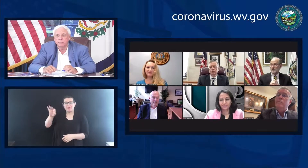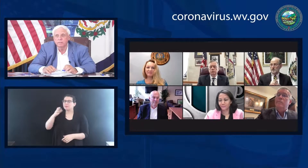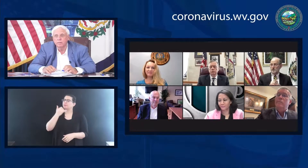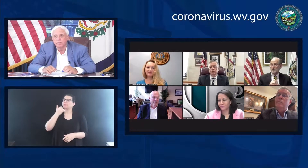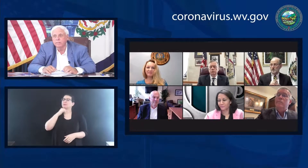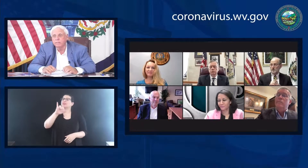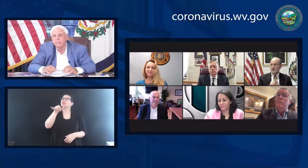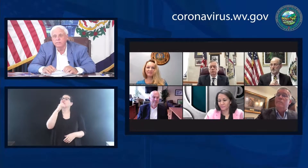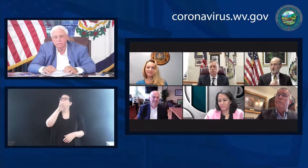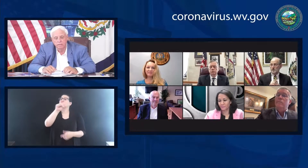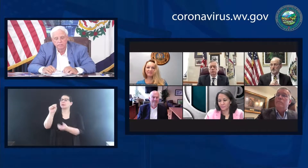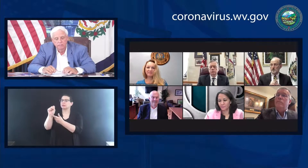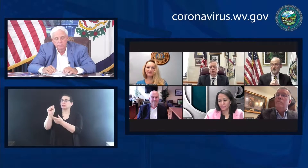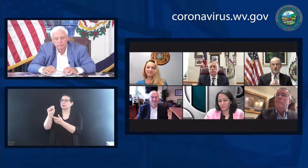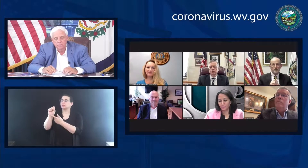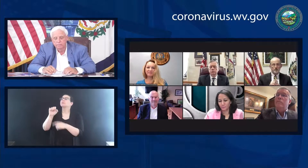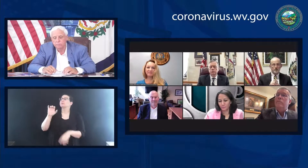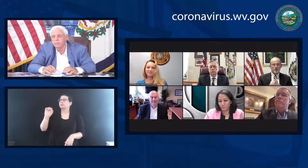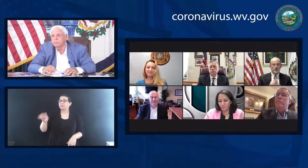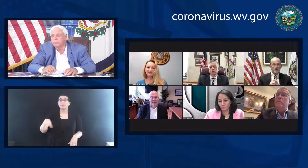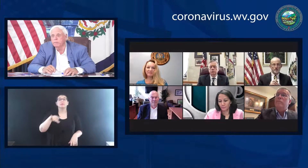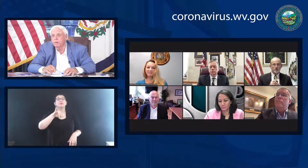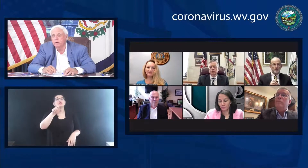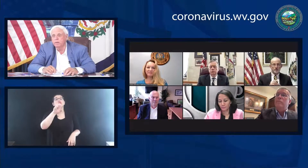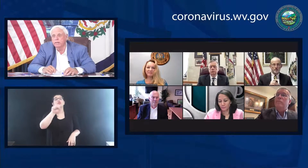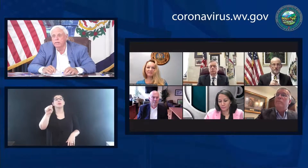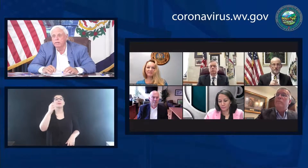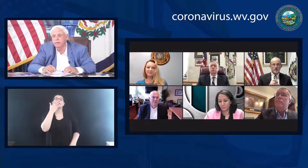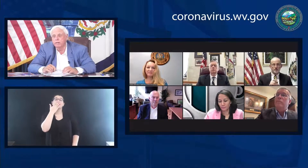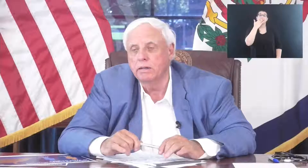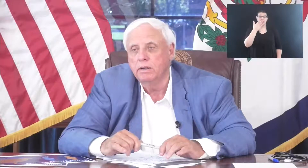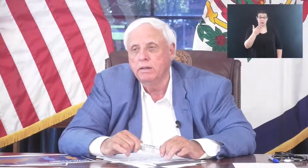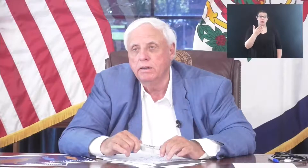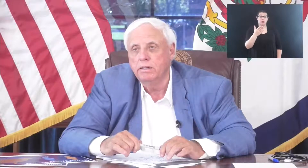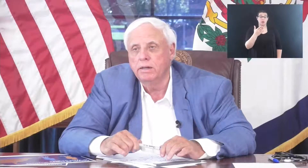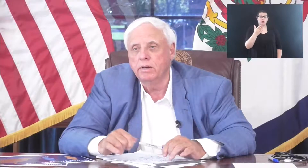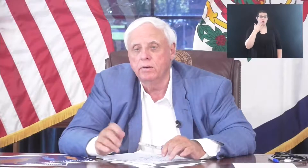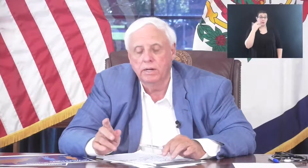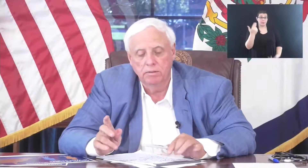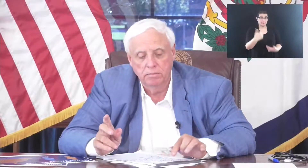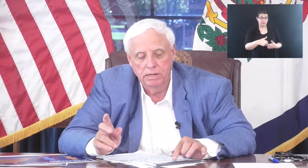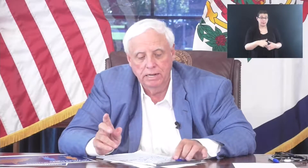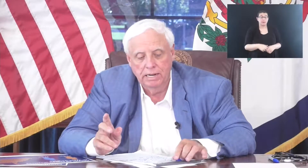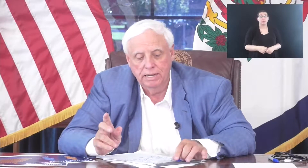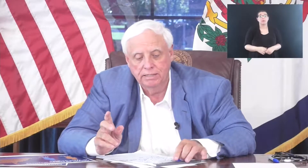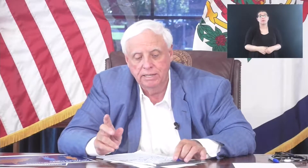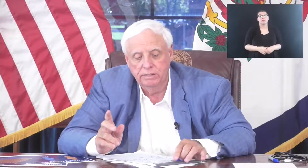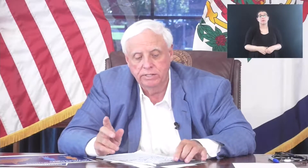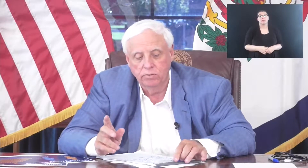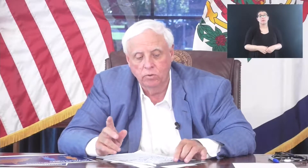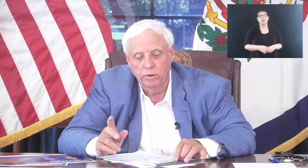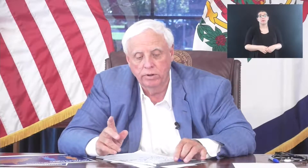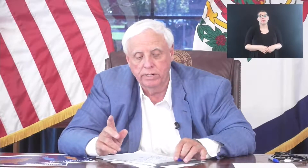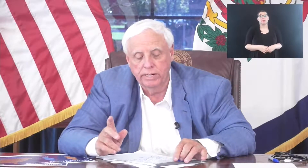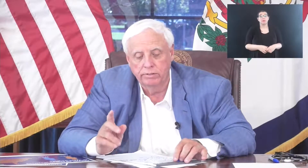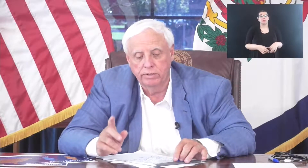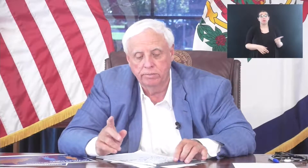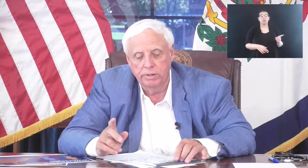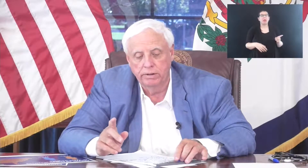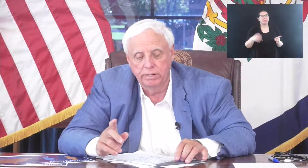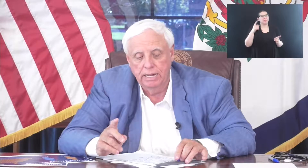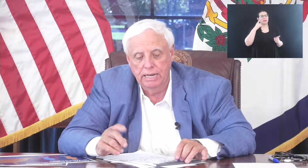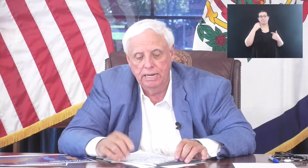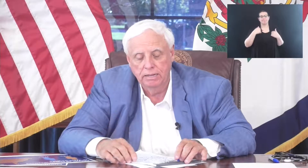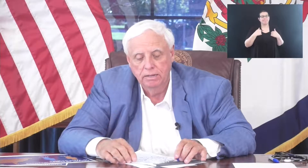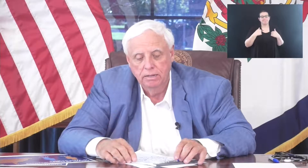Jess? Okay, Jess, thanks so much for being on. And, you know, I think General Hoyer can answer this